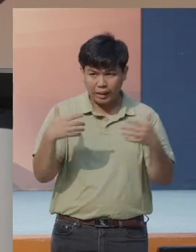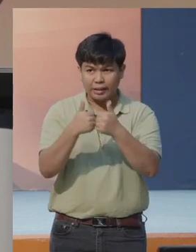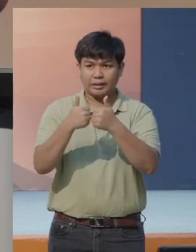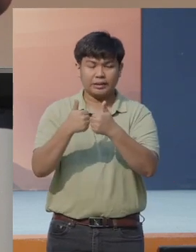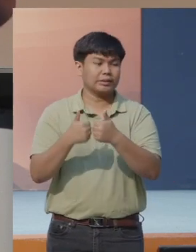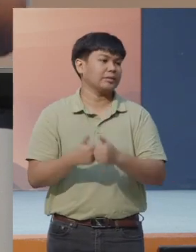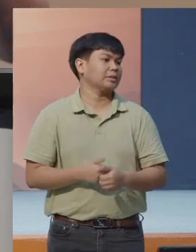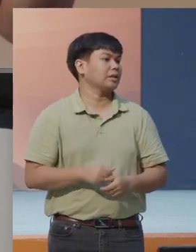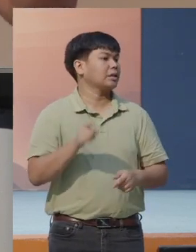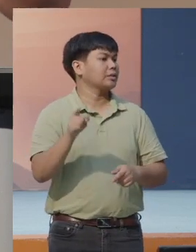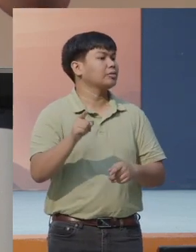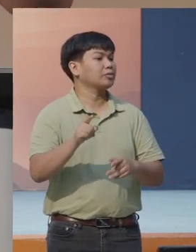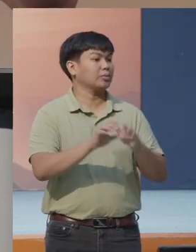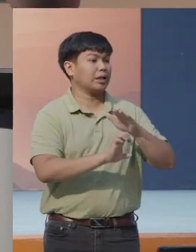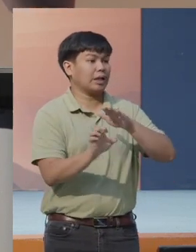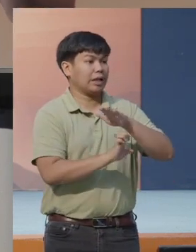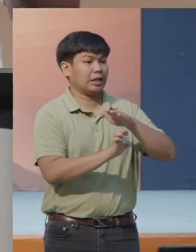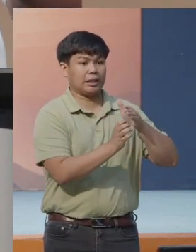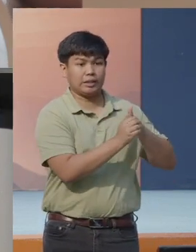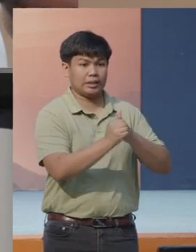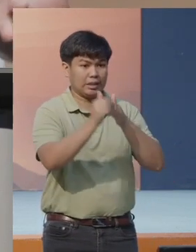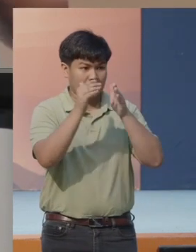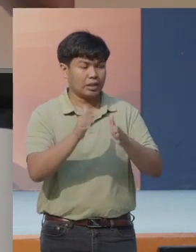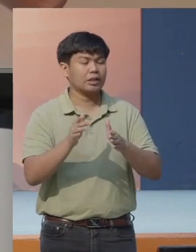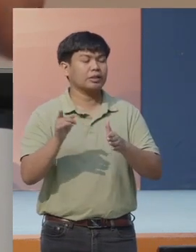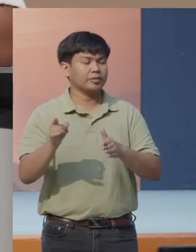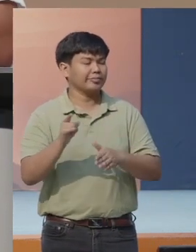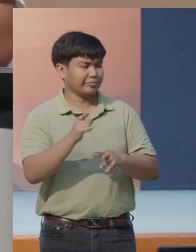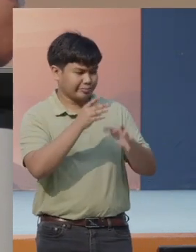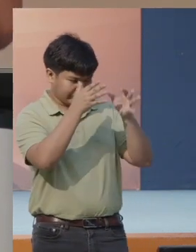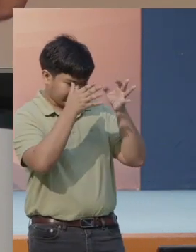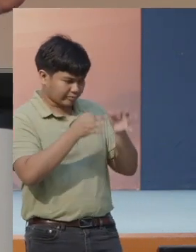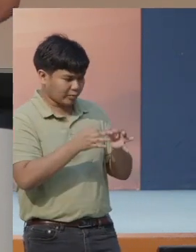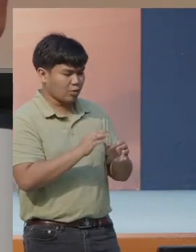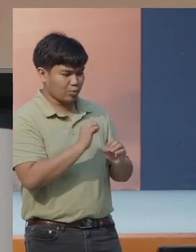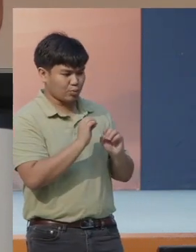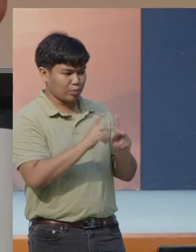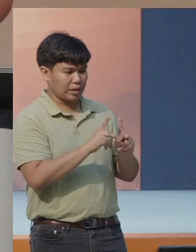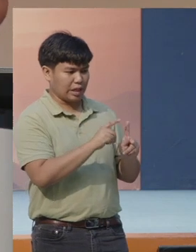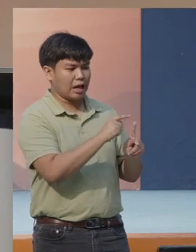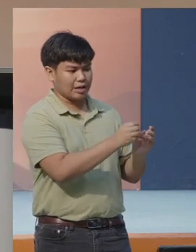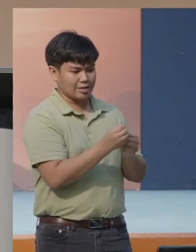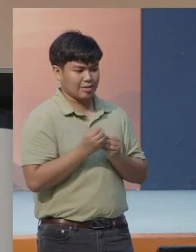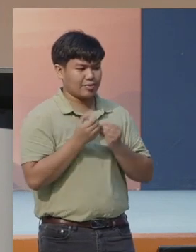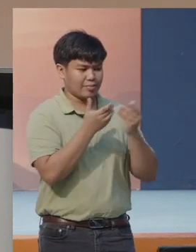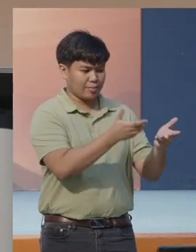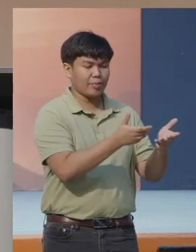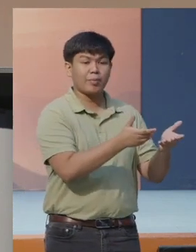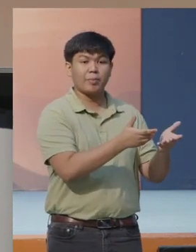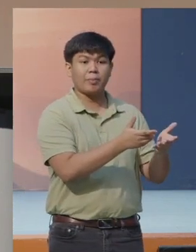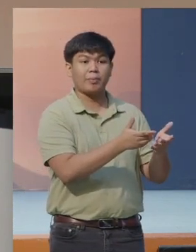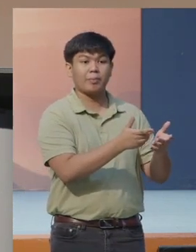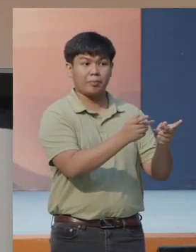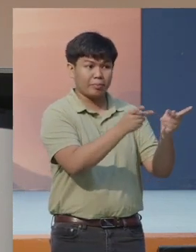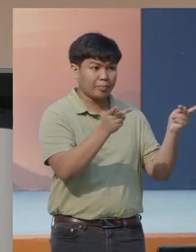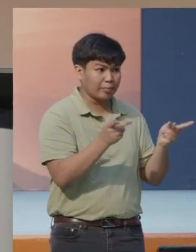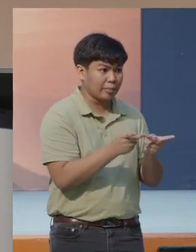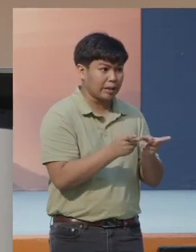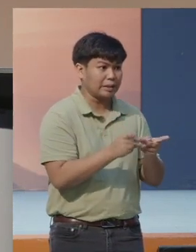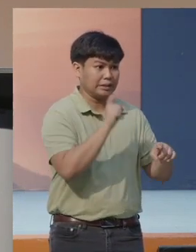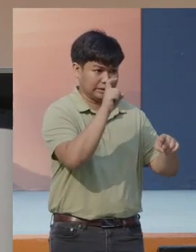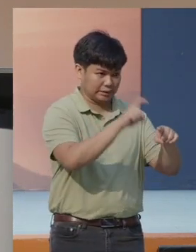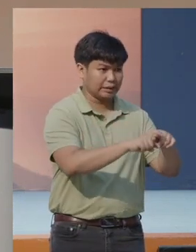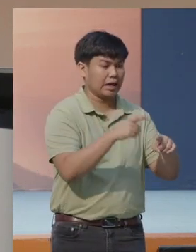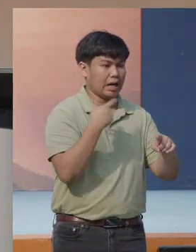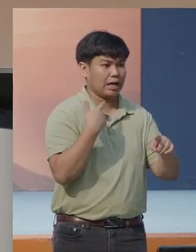a place, and he shall remain with them. And if the avenger of blood pursues him, the